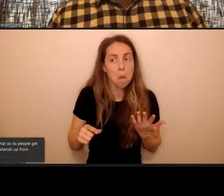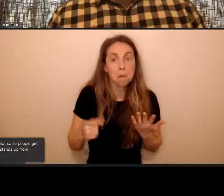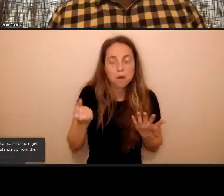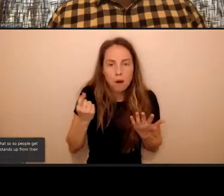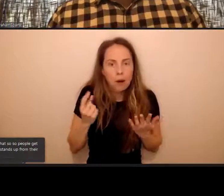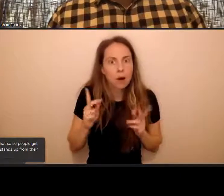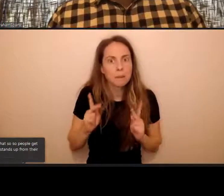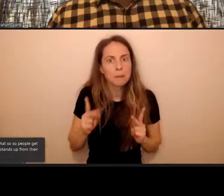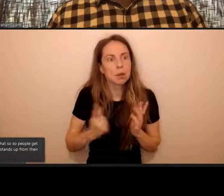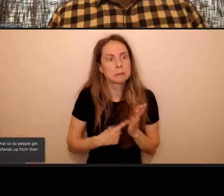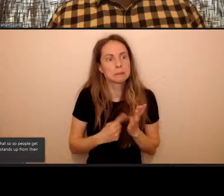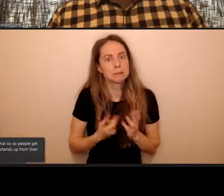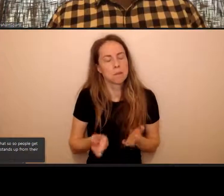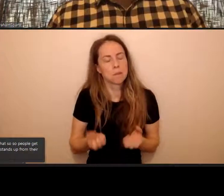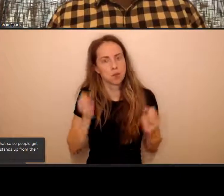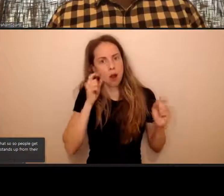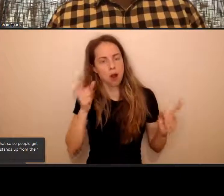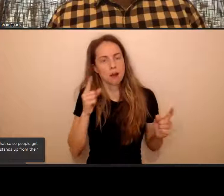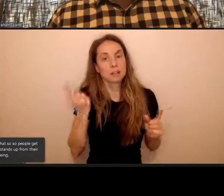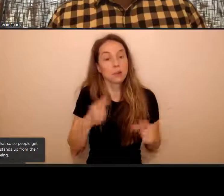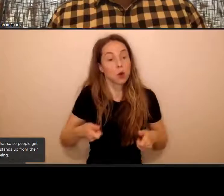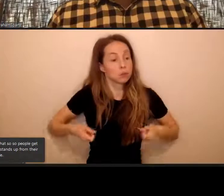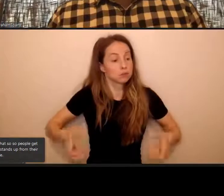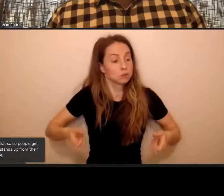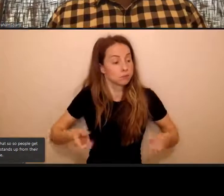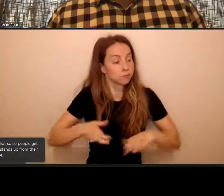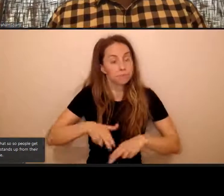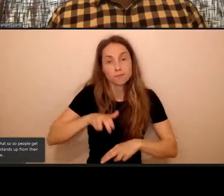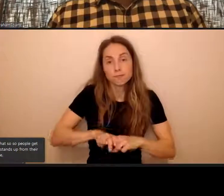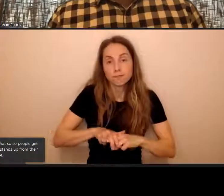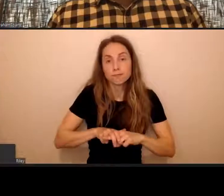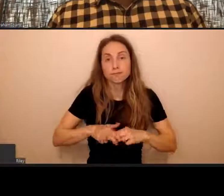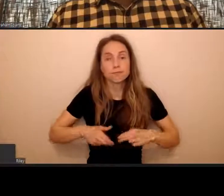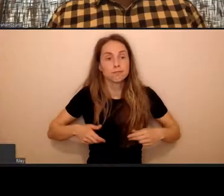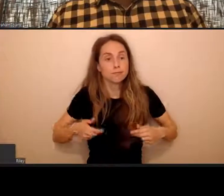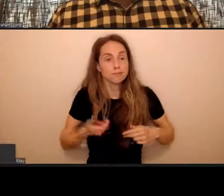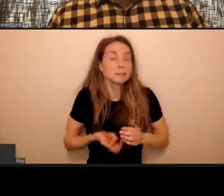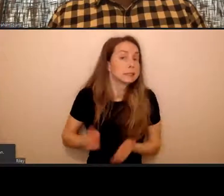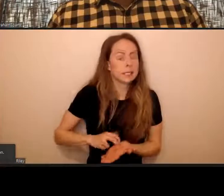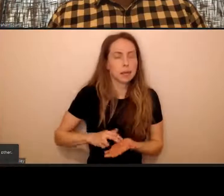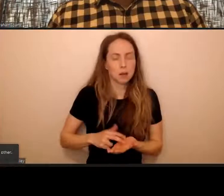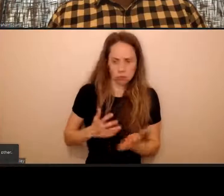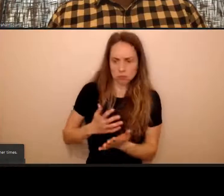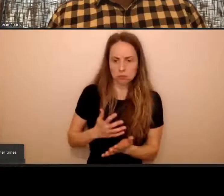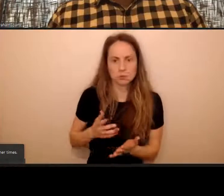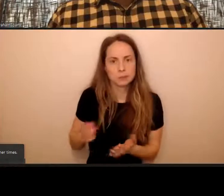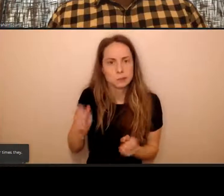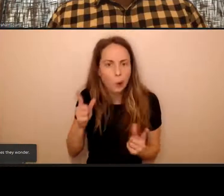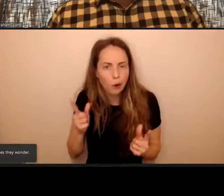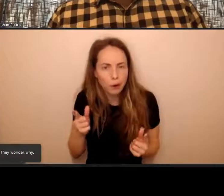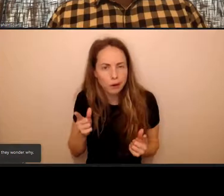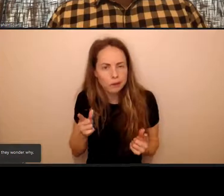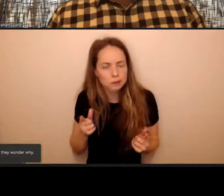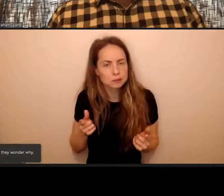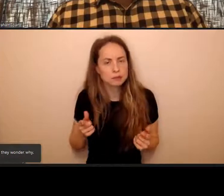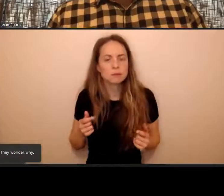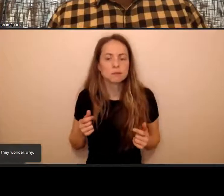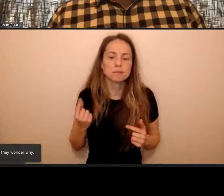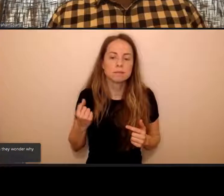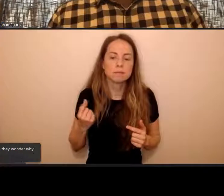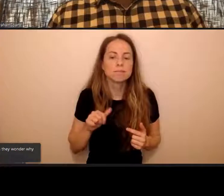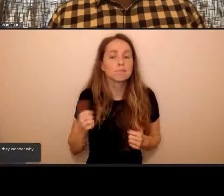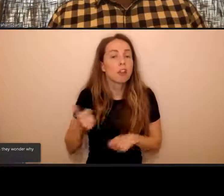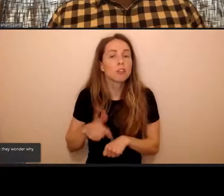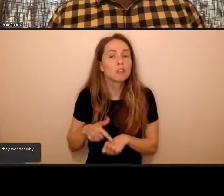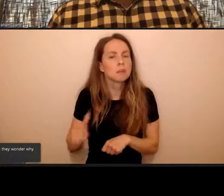chair and puts their chair in their vehicle. And then other times they wonder why someone